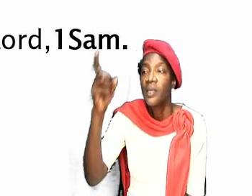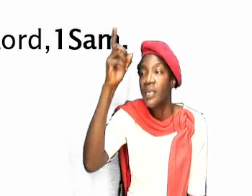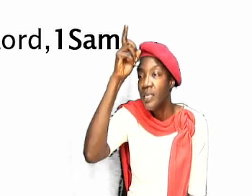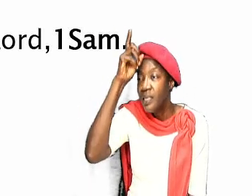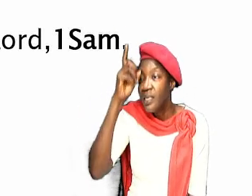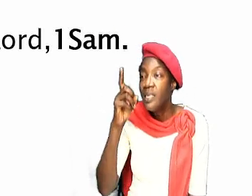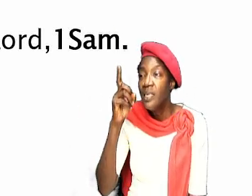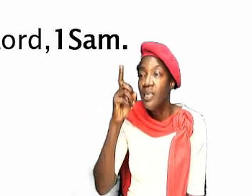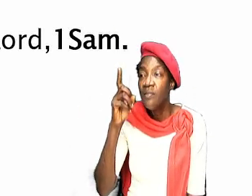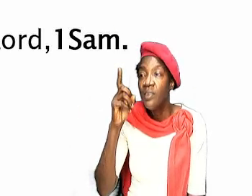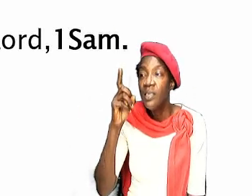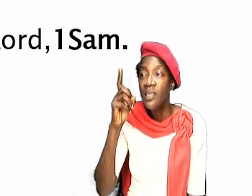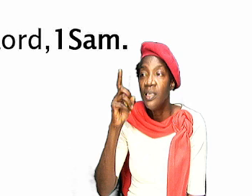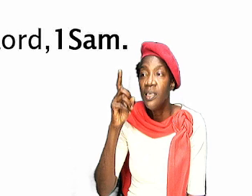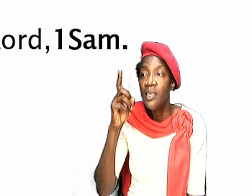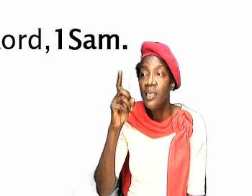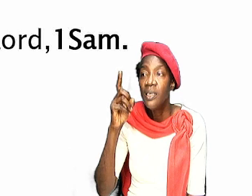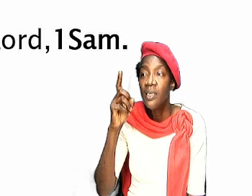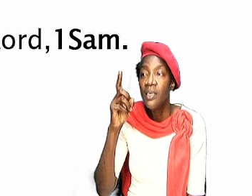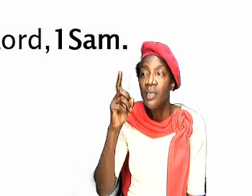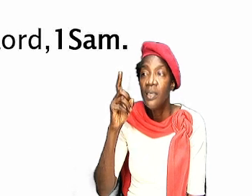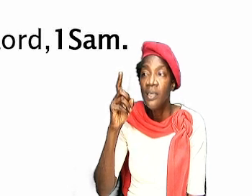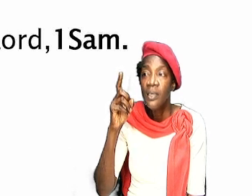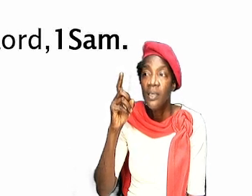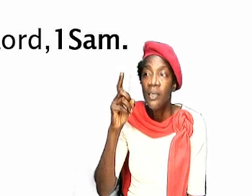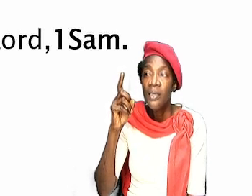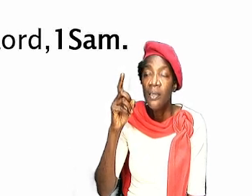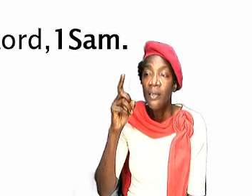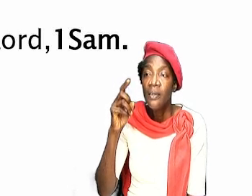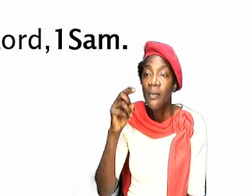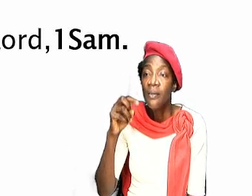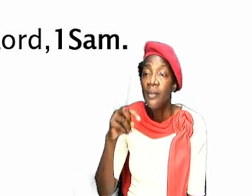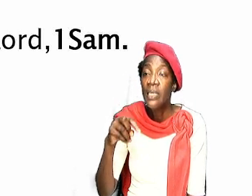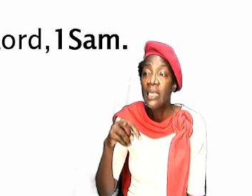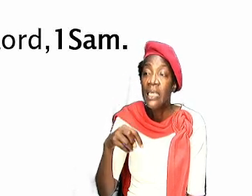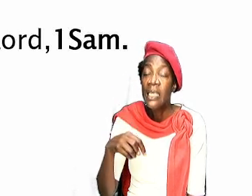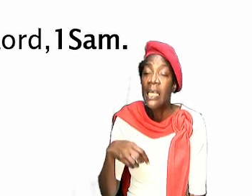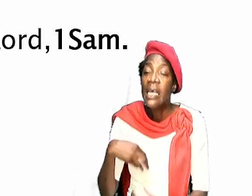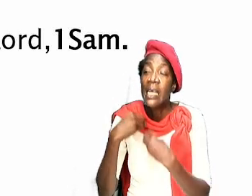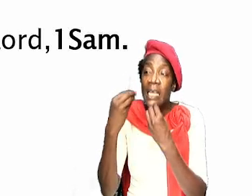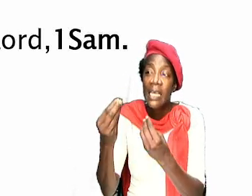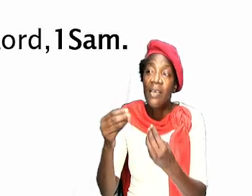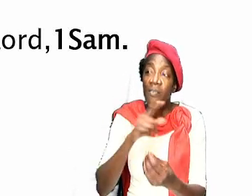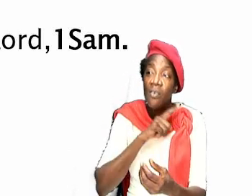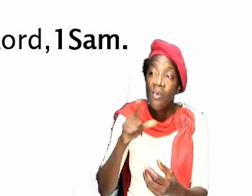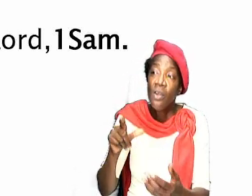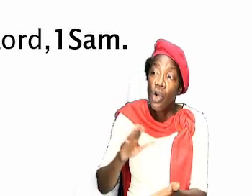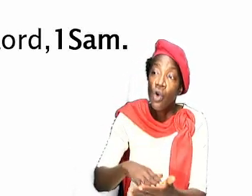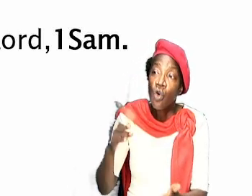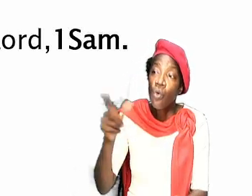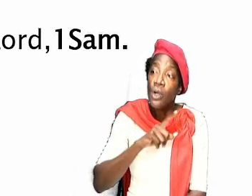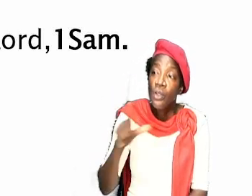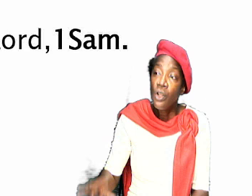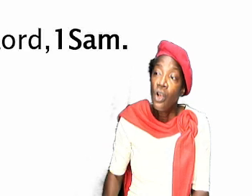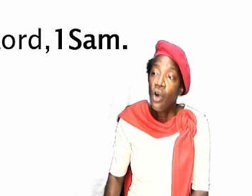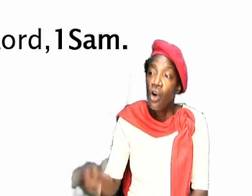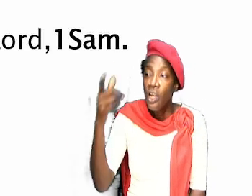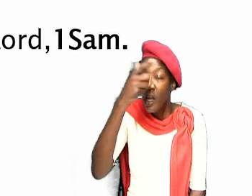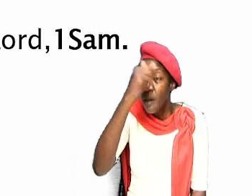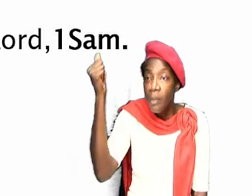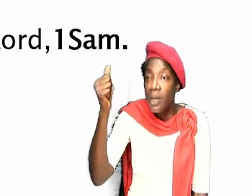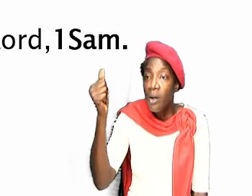acknowledged, gave credit to the Lord, that it was because of him why